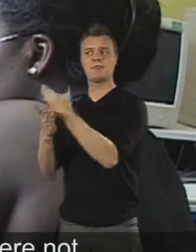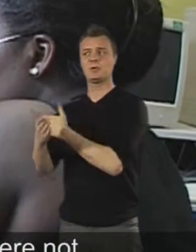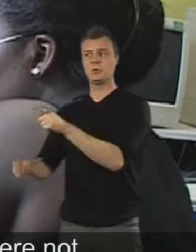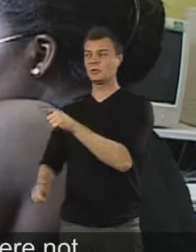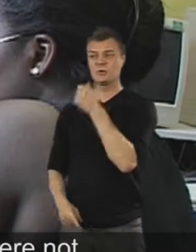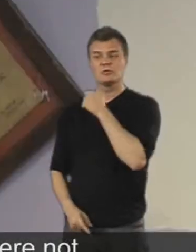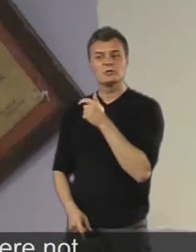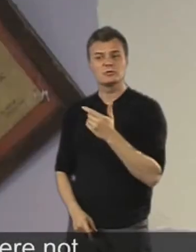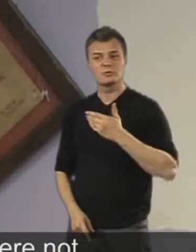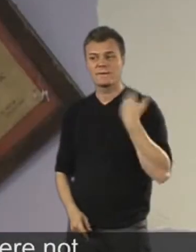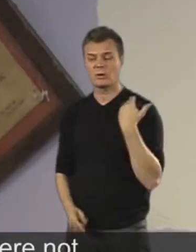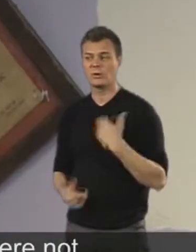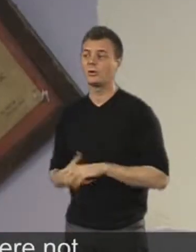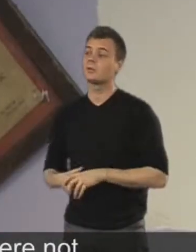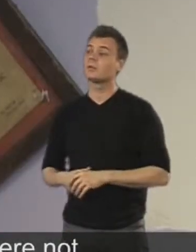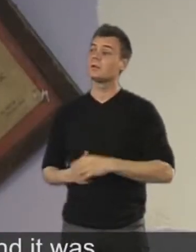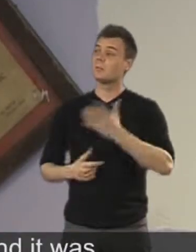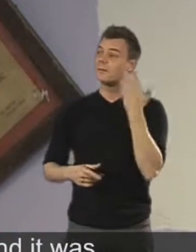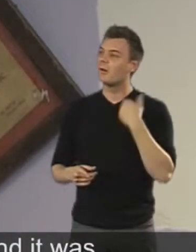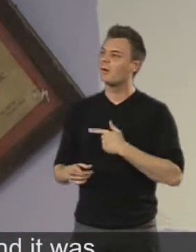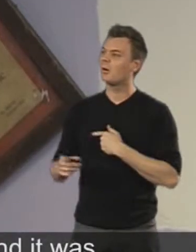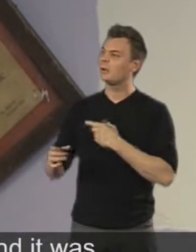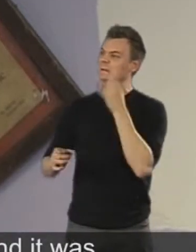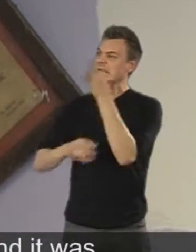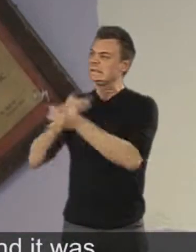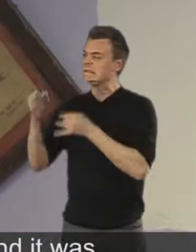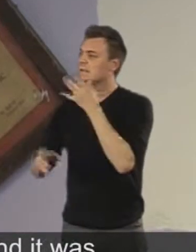being utilised. They'd had a lot of negative